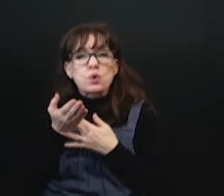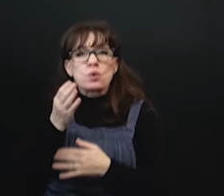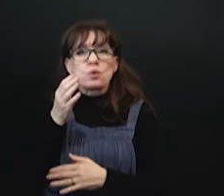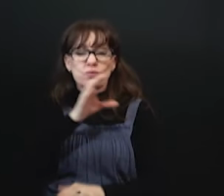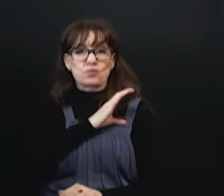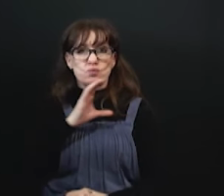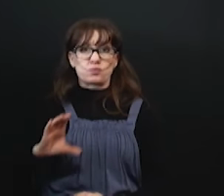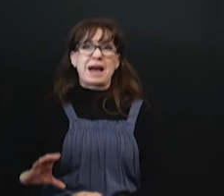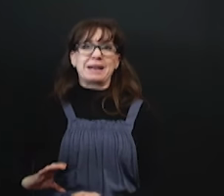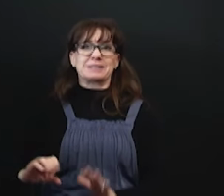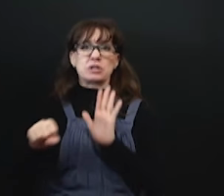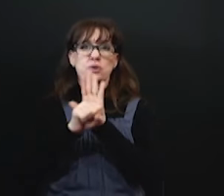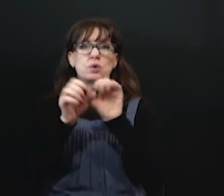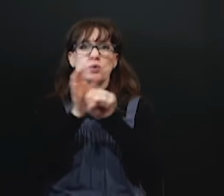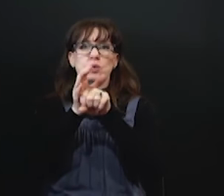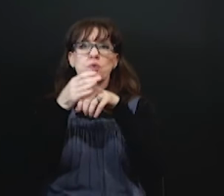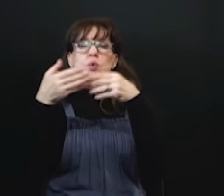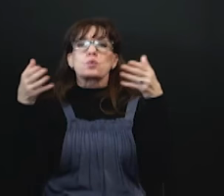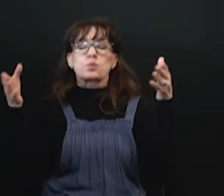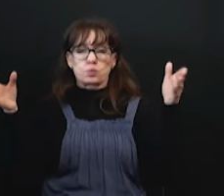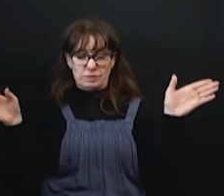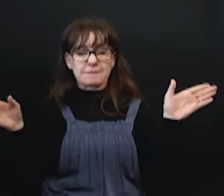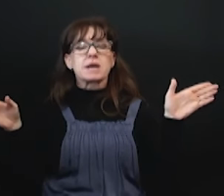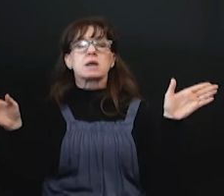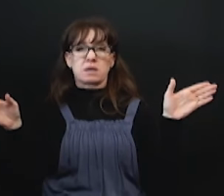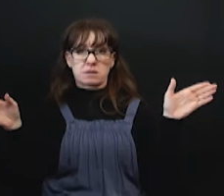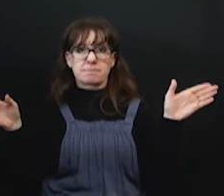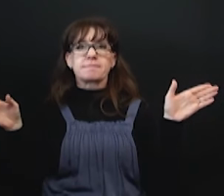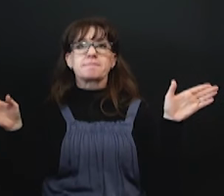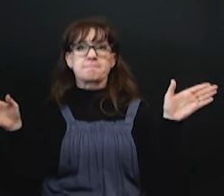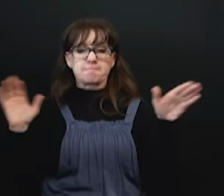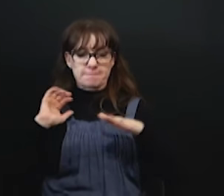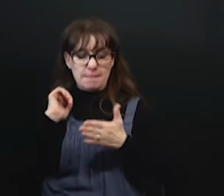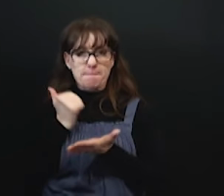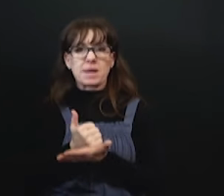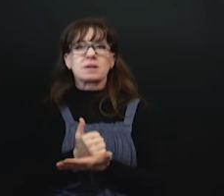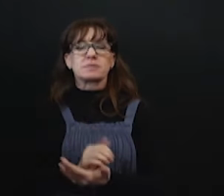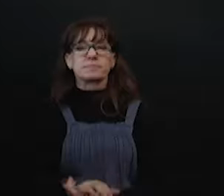Christ crucified. Amen. Amen.